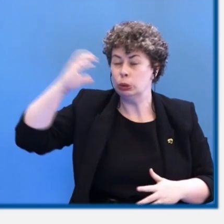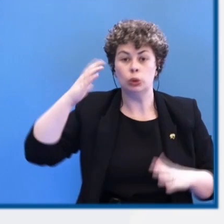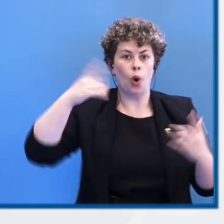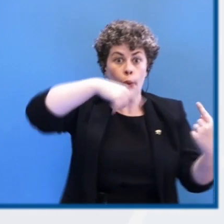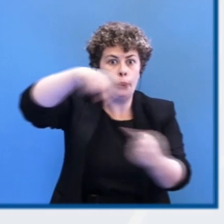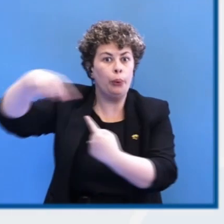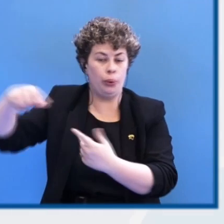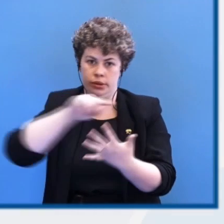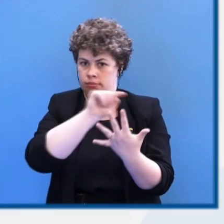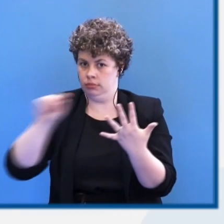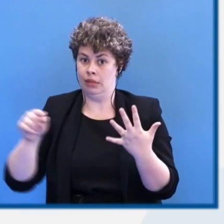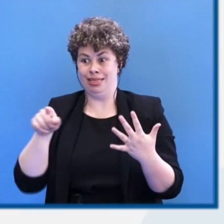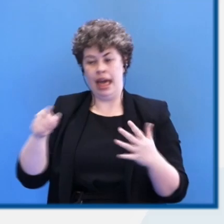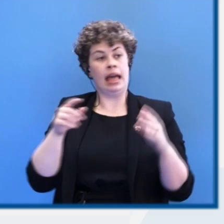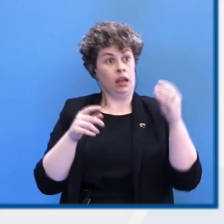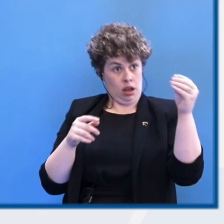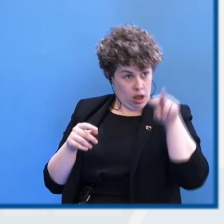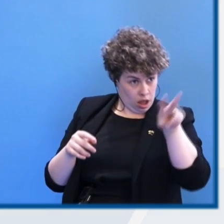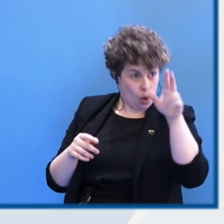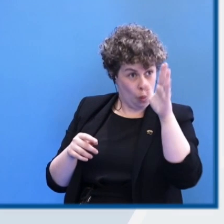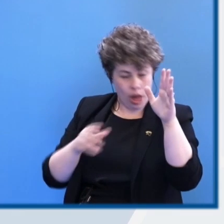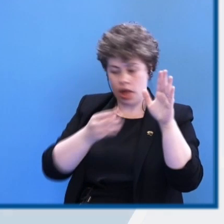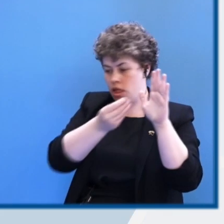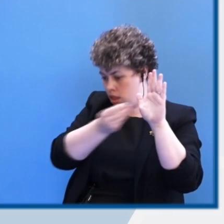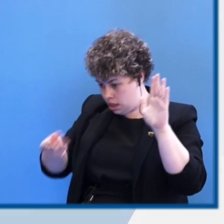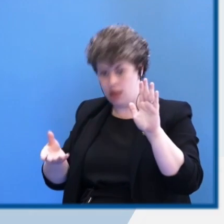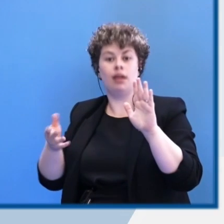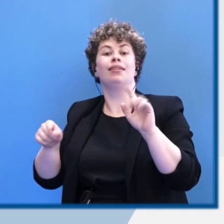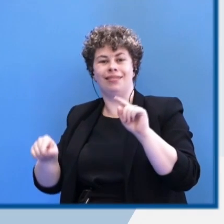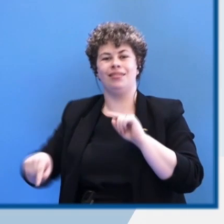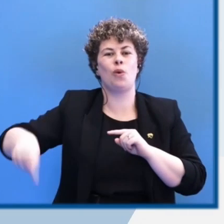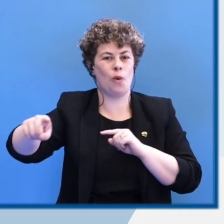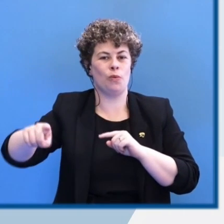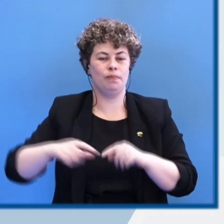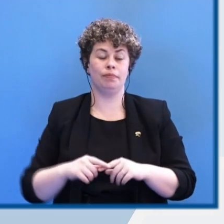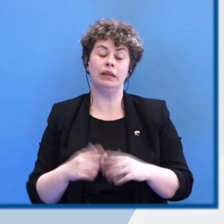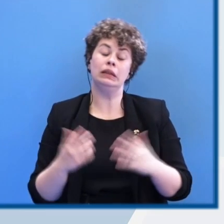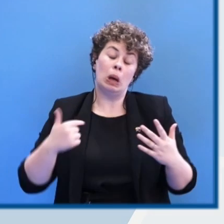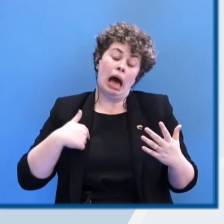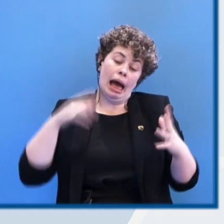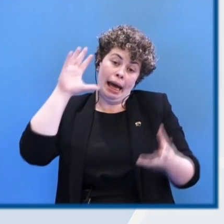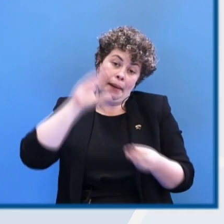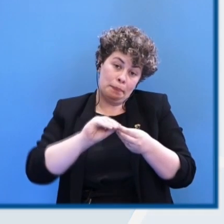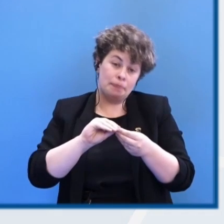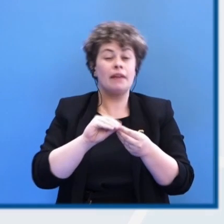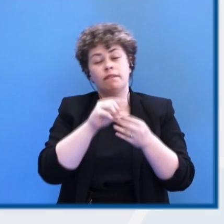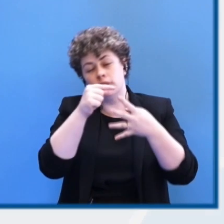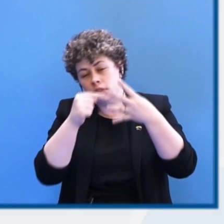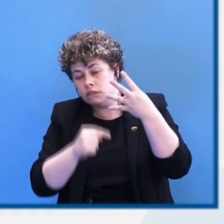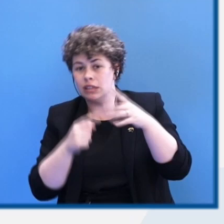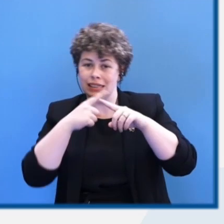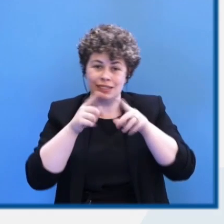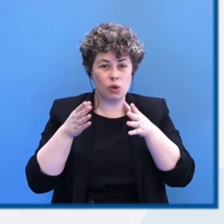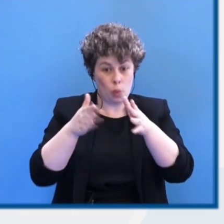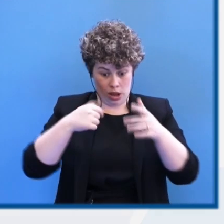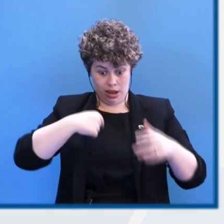In conclusion, I tried to give you a few examples of our approach in Switzerland to master the meteorological and